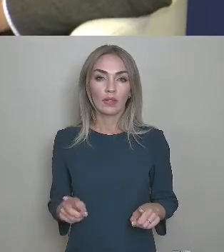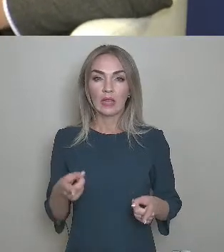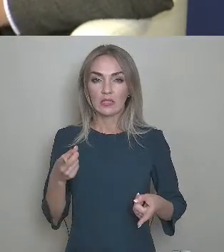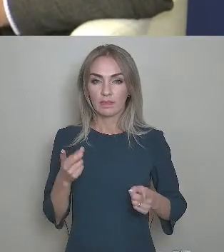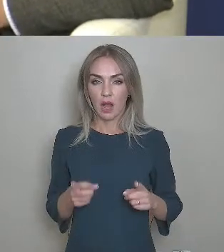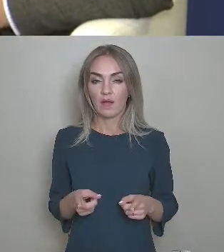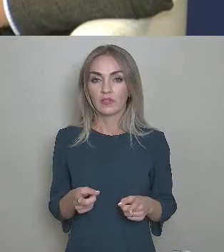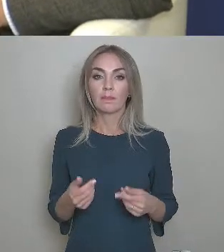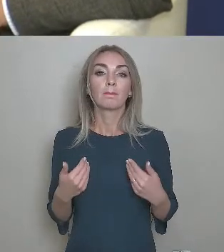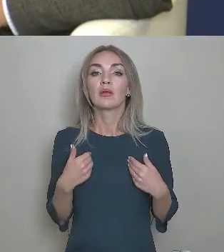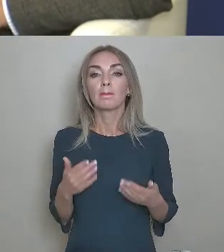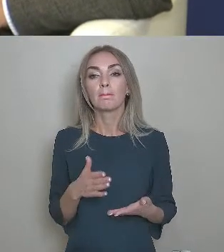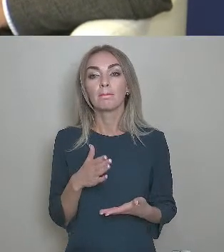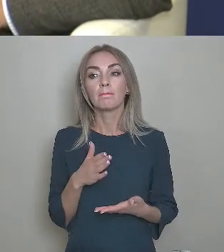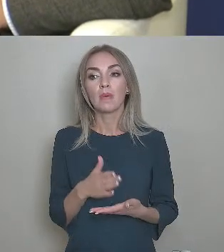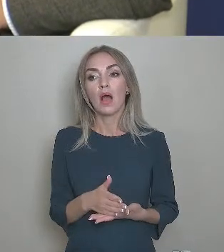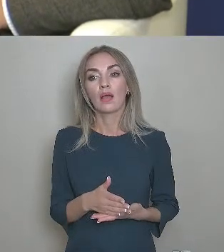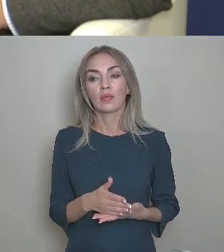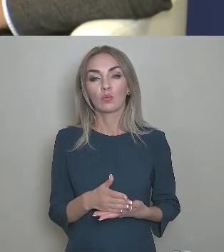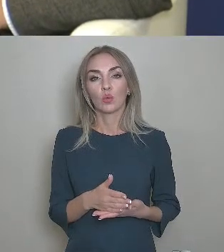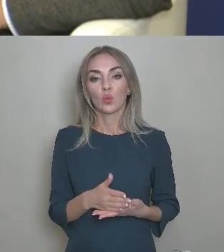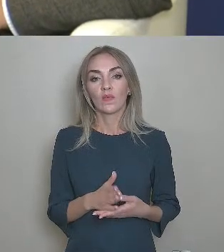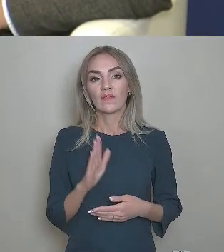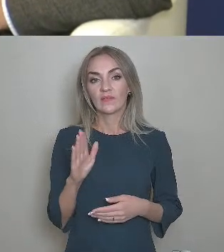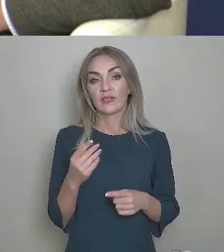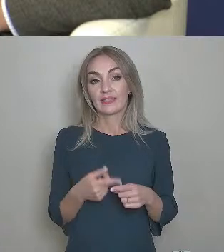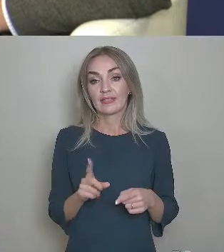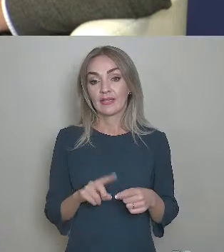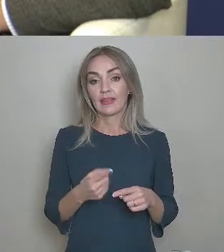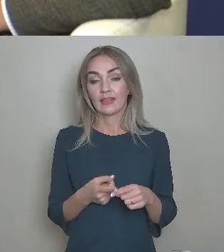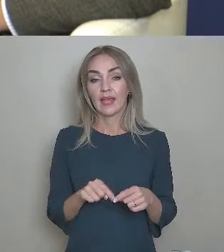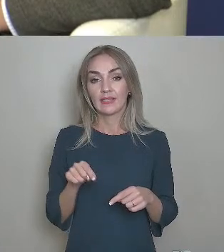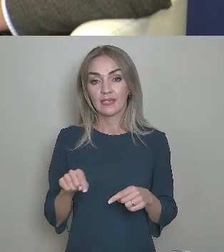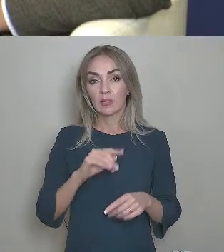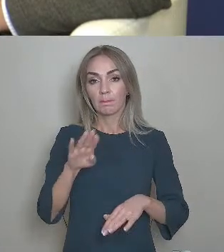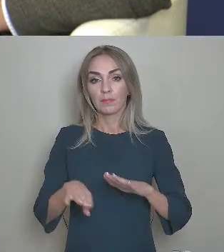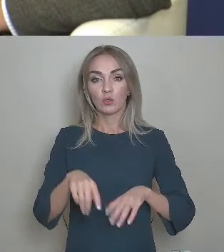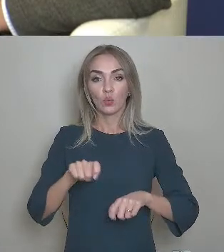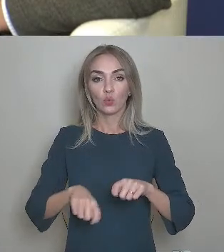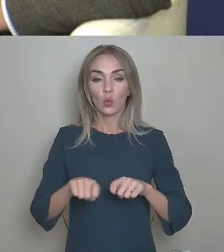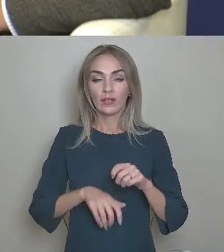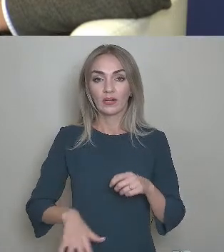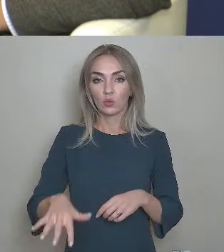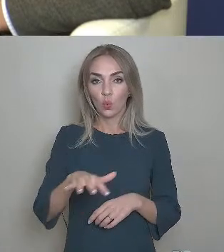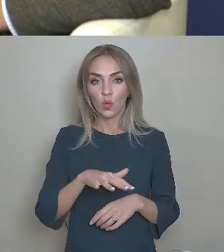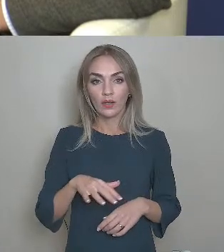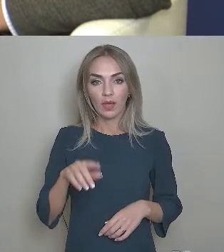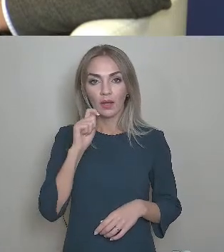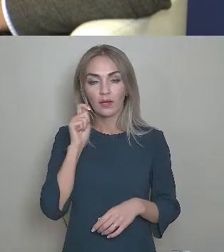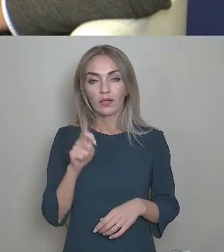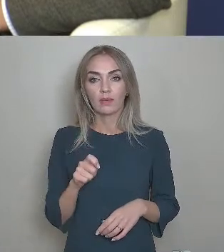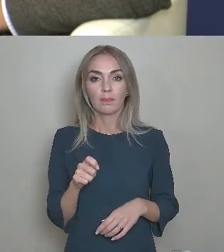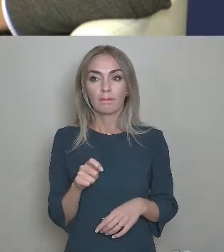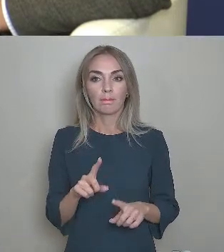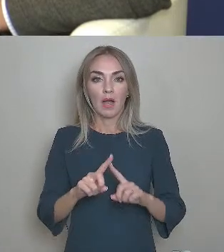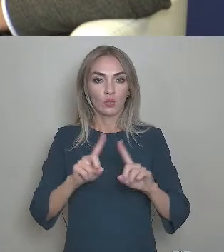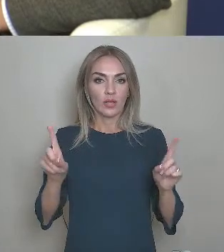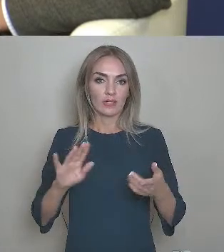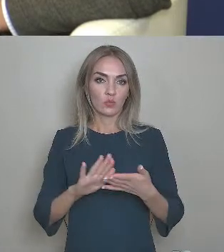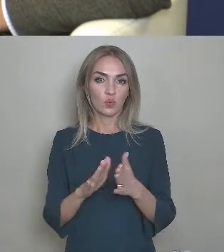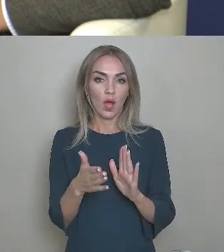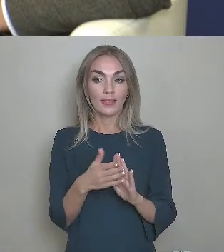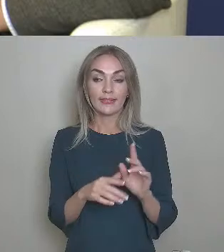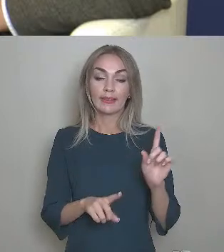to a great extent, because we have in these areas which are under control of Ukrainian government